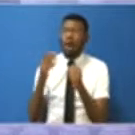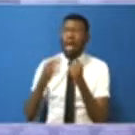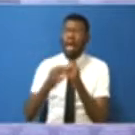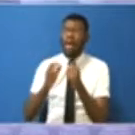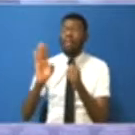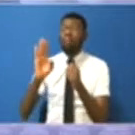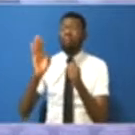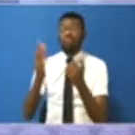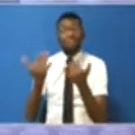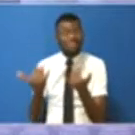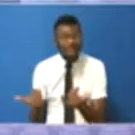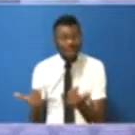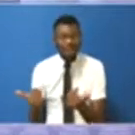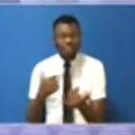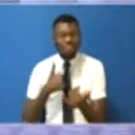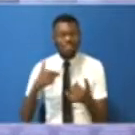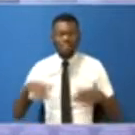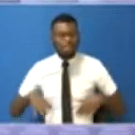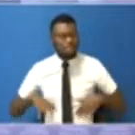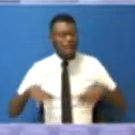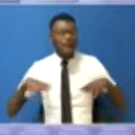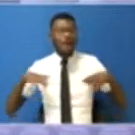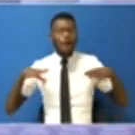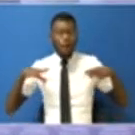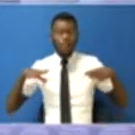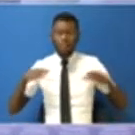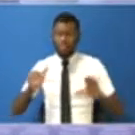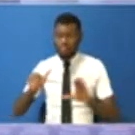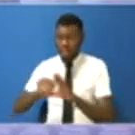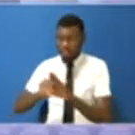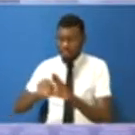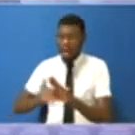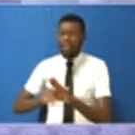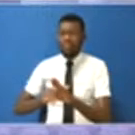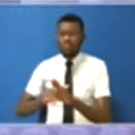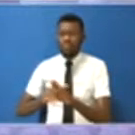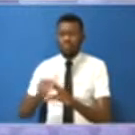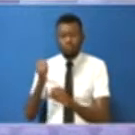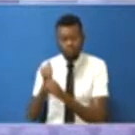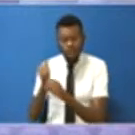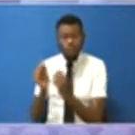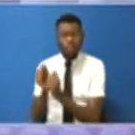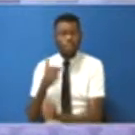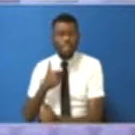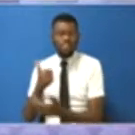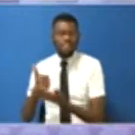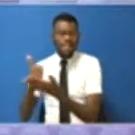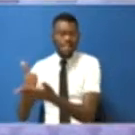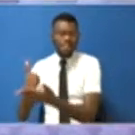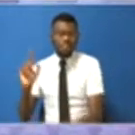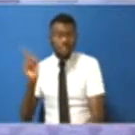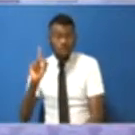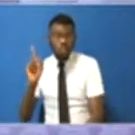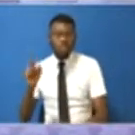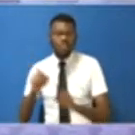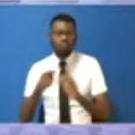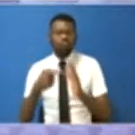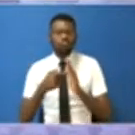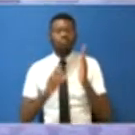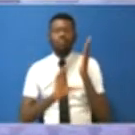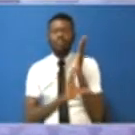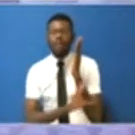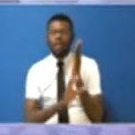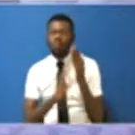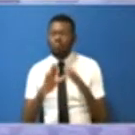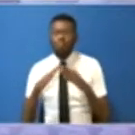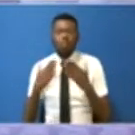shillings today so i'm very proud and i'm proud of all my members because not only did they secure that for nairobi i showed this country that there